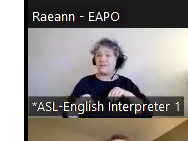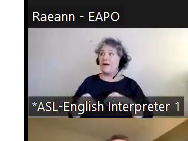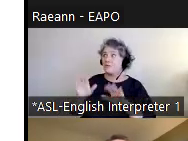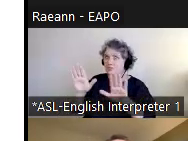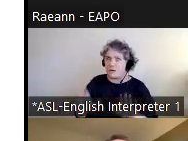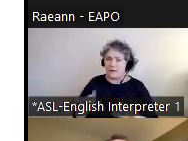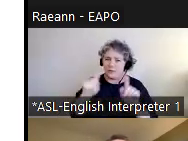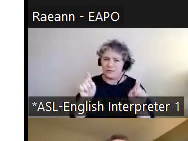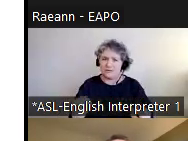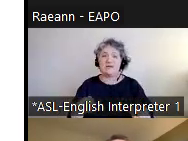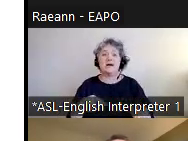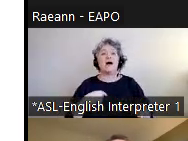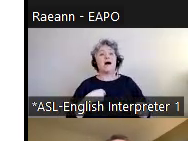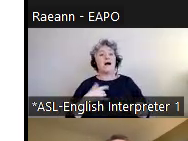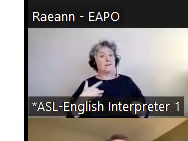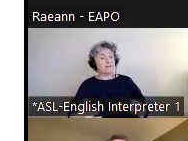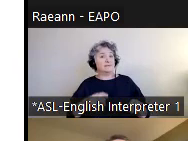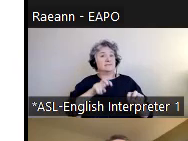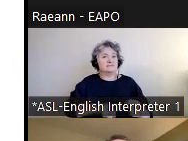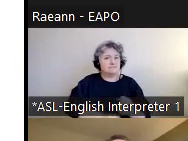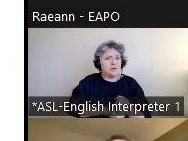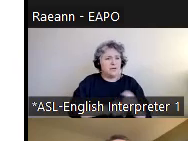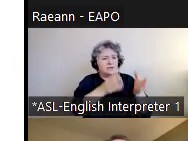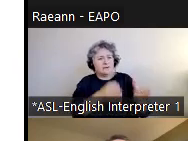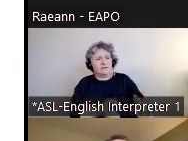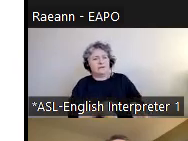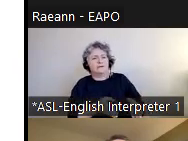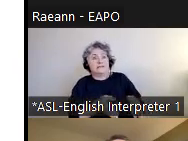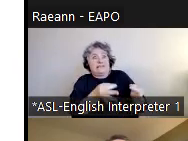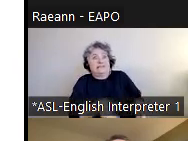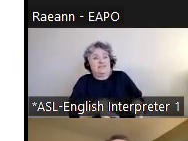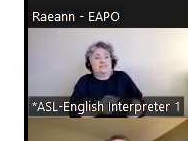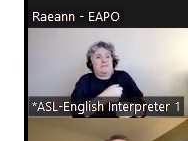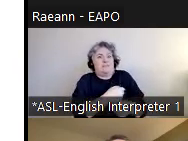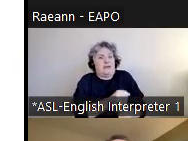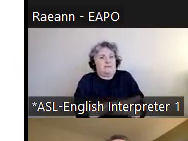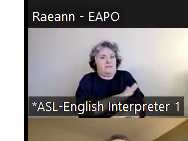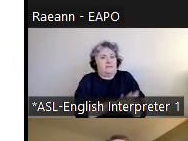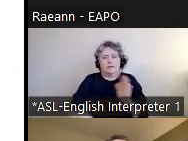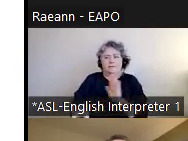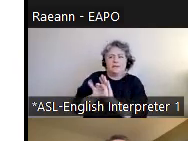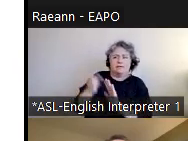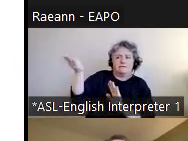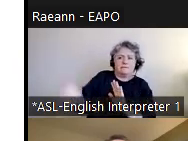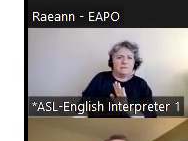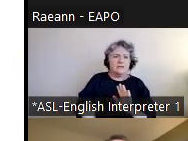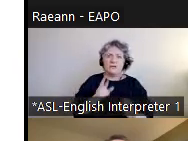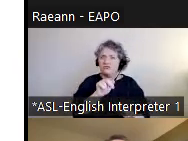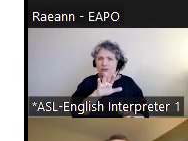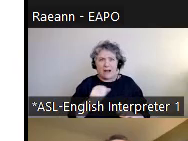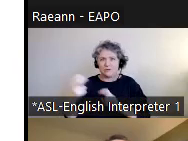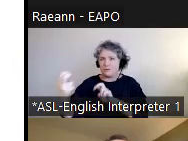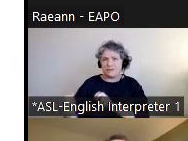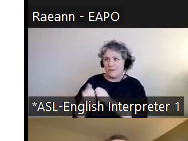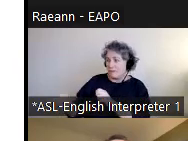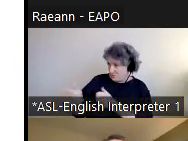making the document and asking them to assess, what do you think of your family member you're picking? Very rarely get to sit with the family members and ask them, are